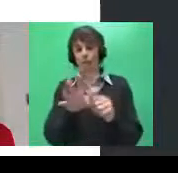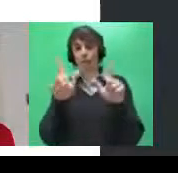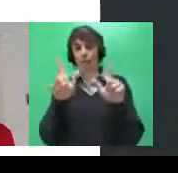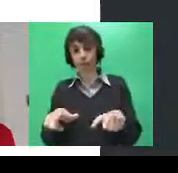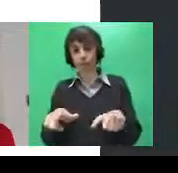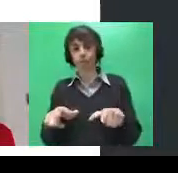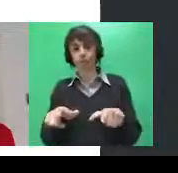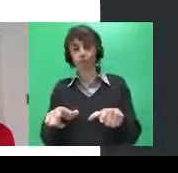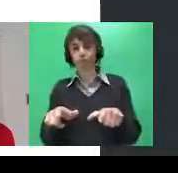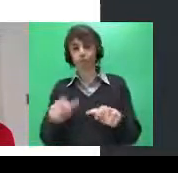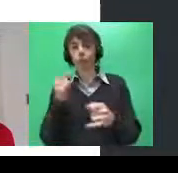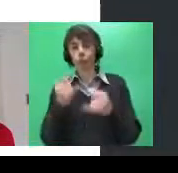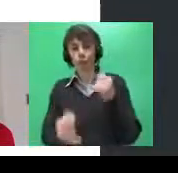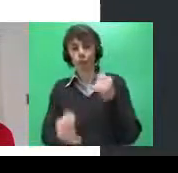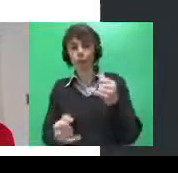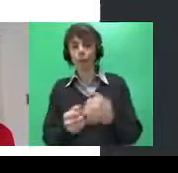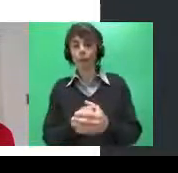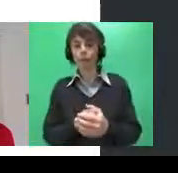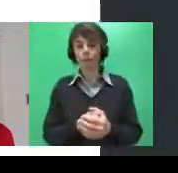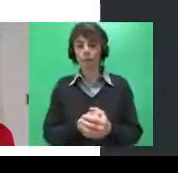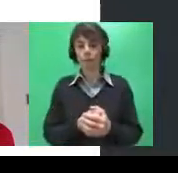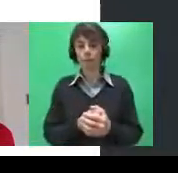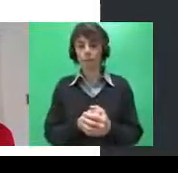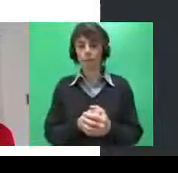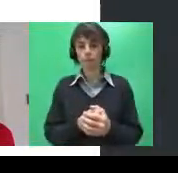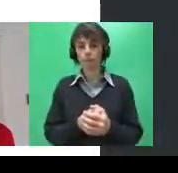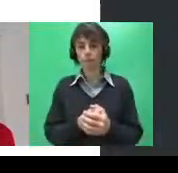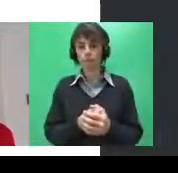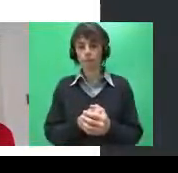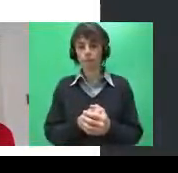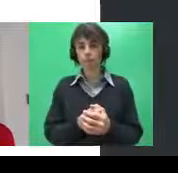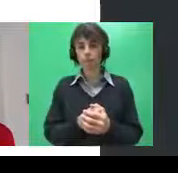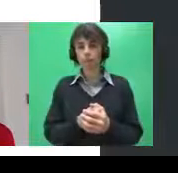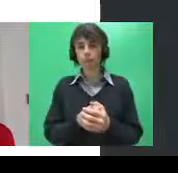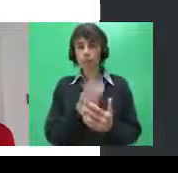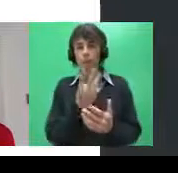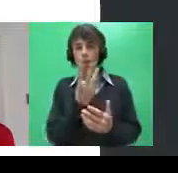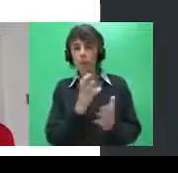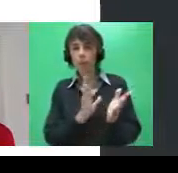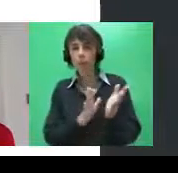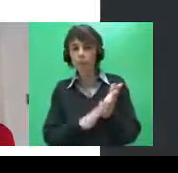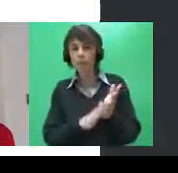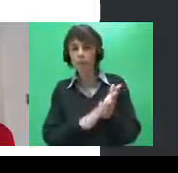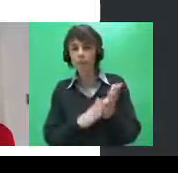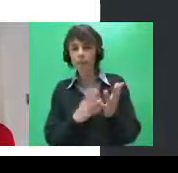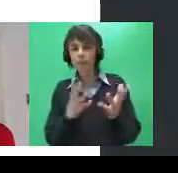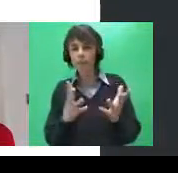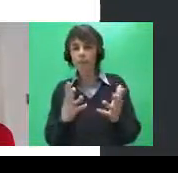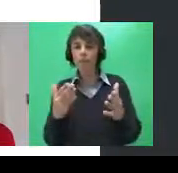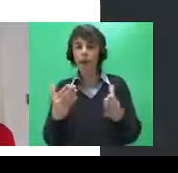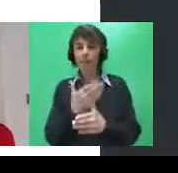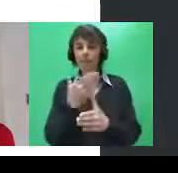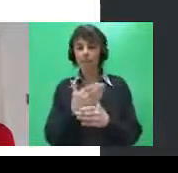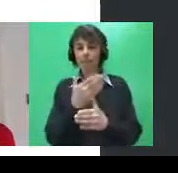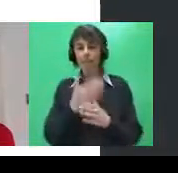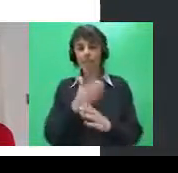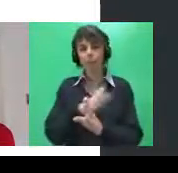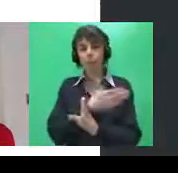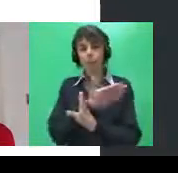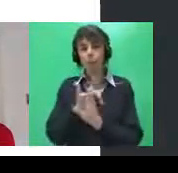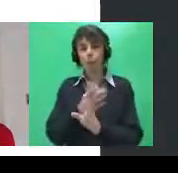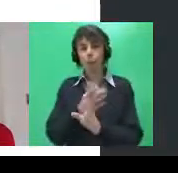they were asked, how often you're undertaking 30 minutes or more activity across the last 5 days. So for those across the last week, sorry. So for those